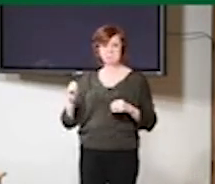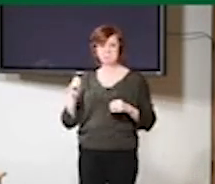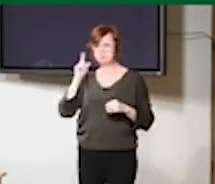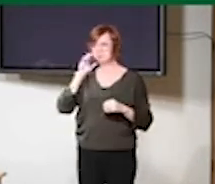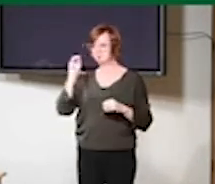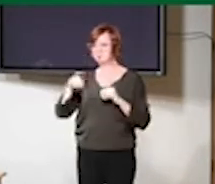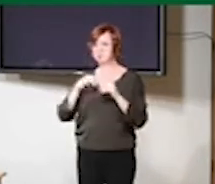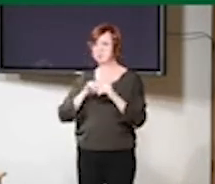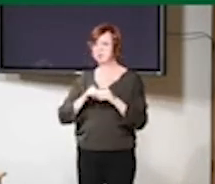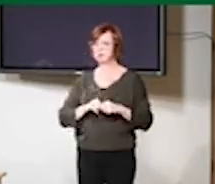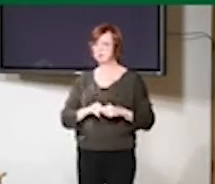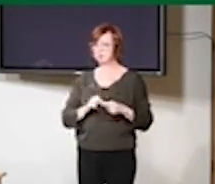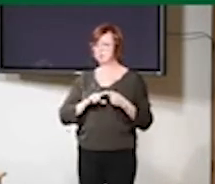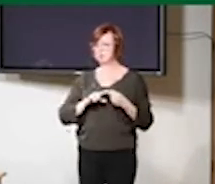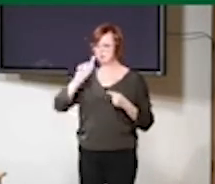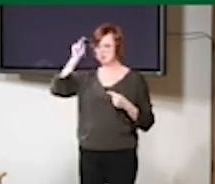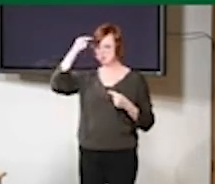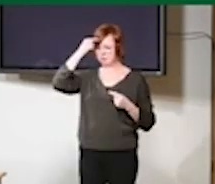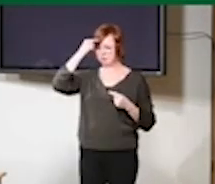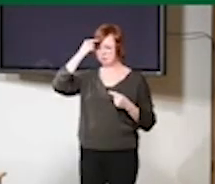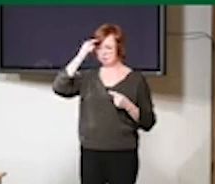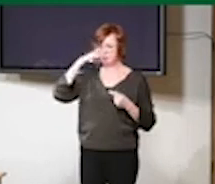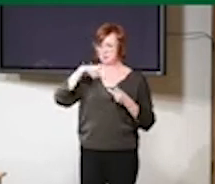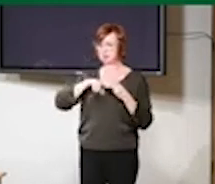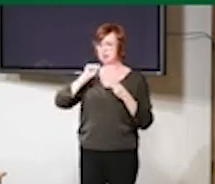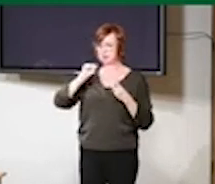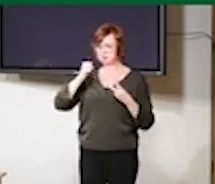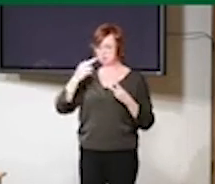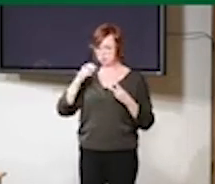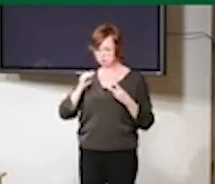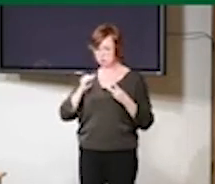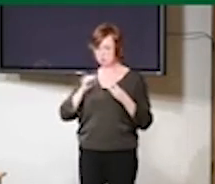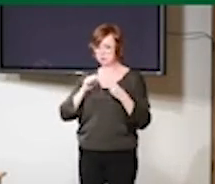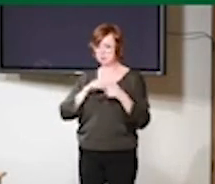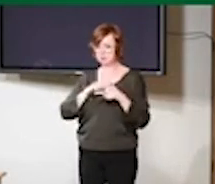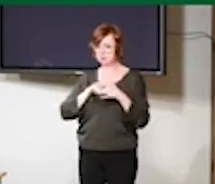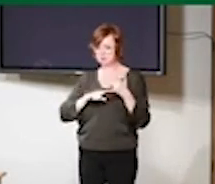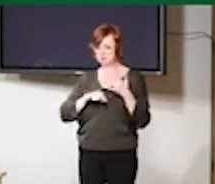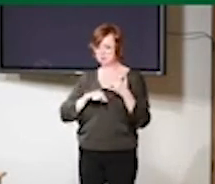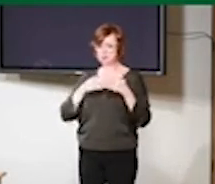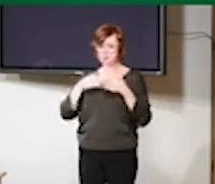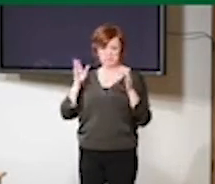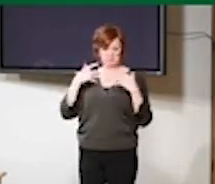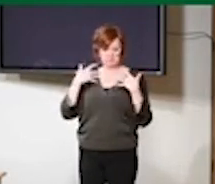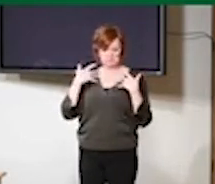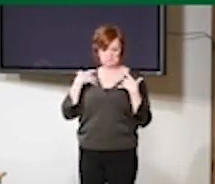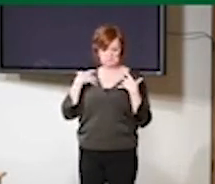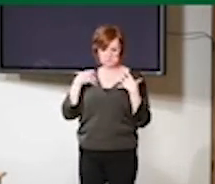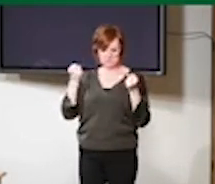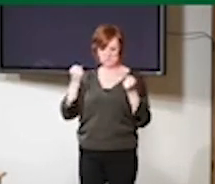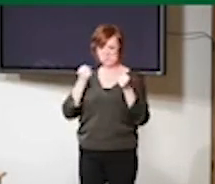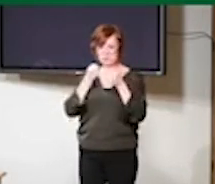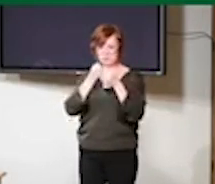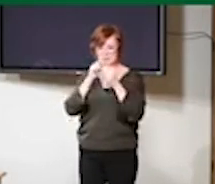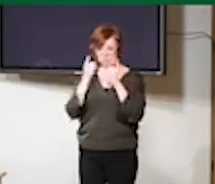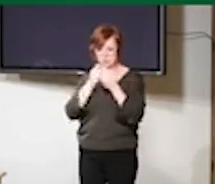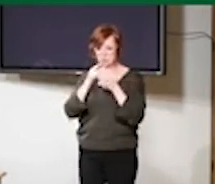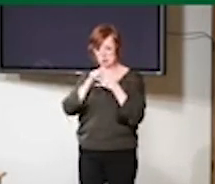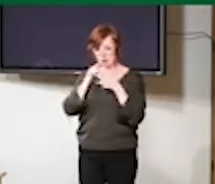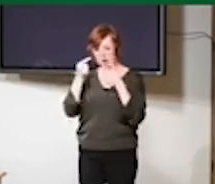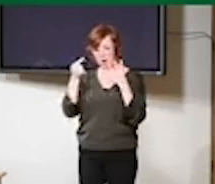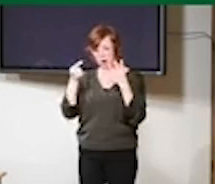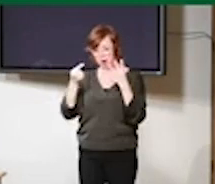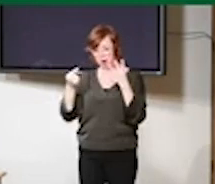the government of Saskatchewan and the SHA and our partners through Public Safety Canada, we are looking at all options to